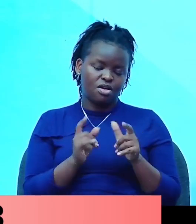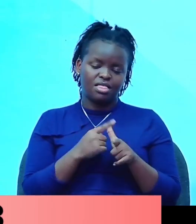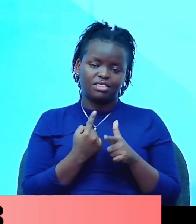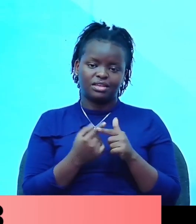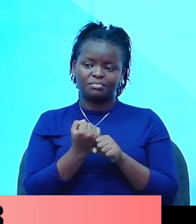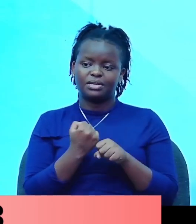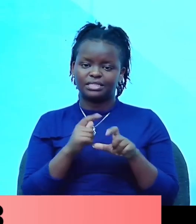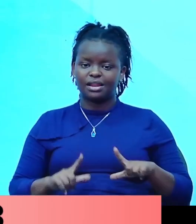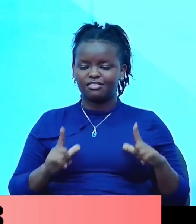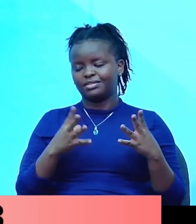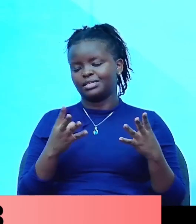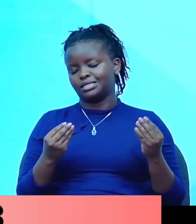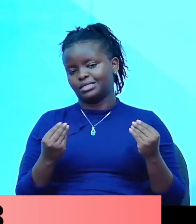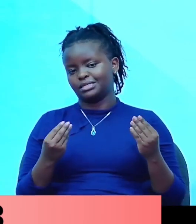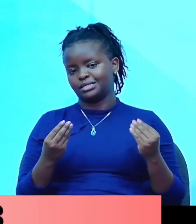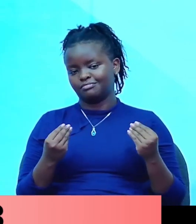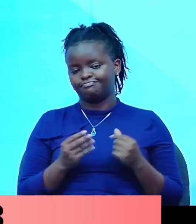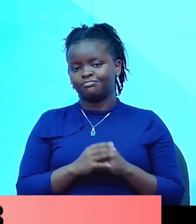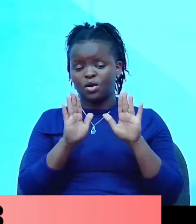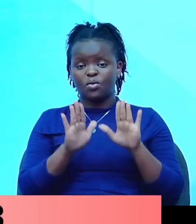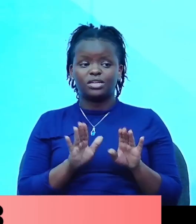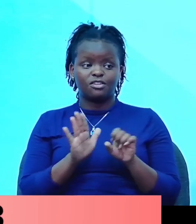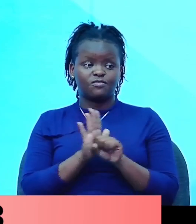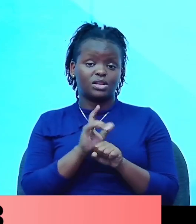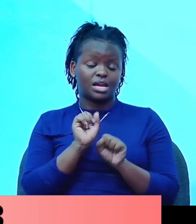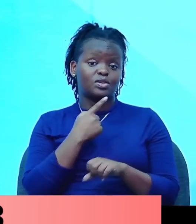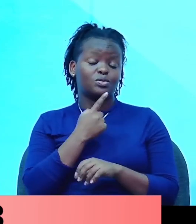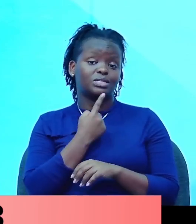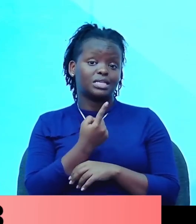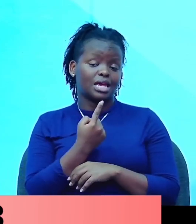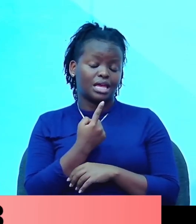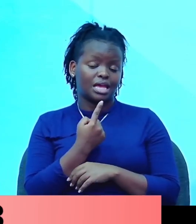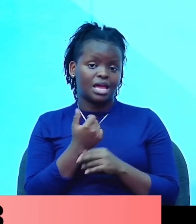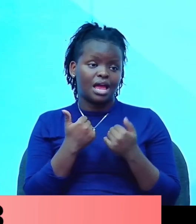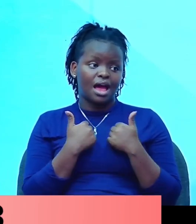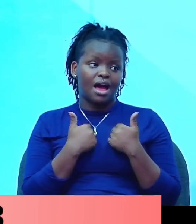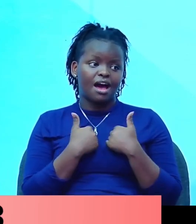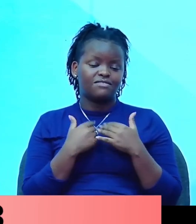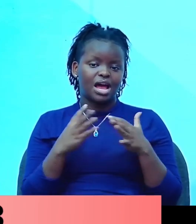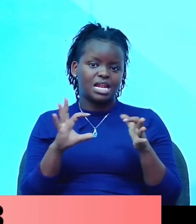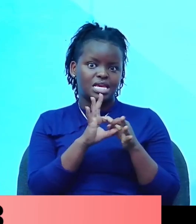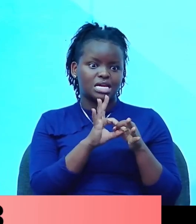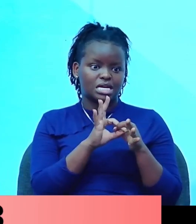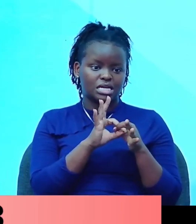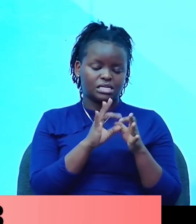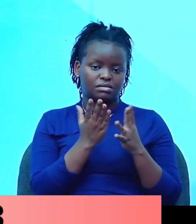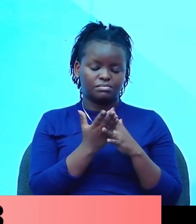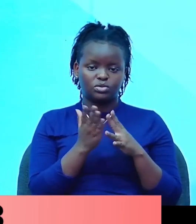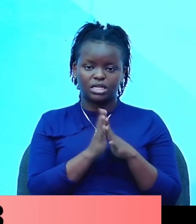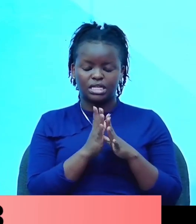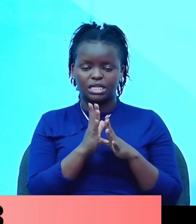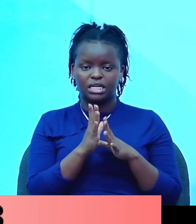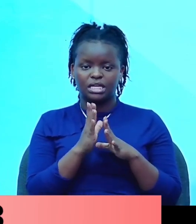for people. Wonderful. Would you say there's a link between disciplined